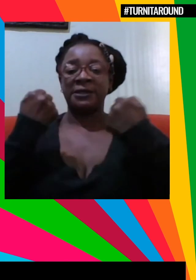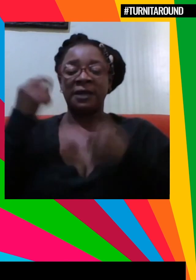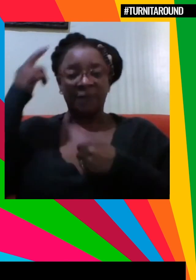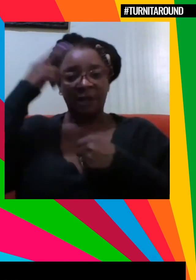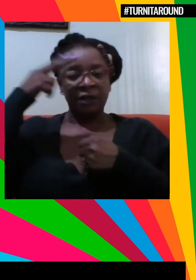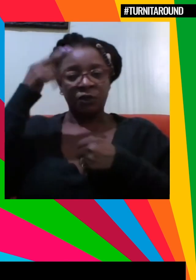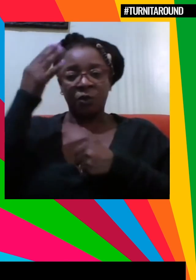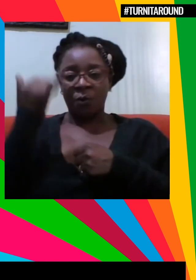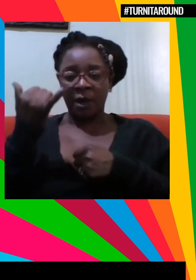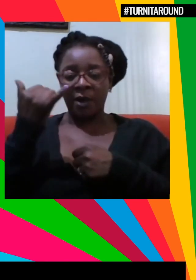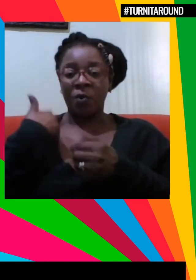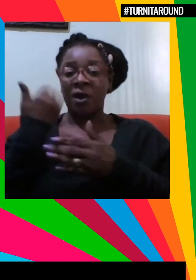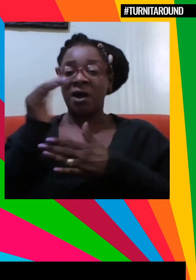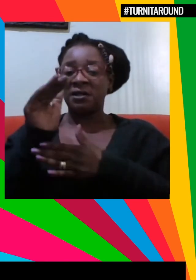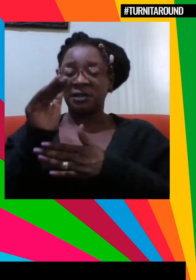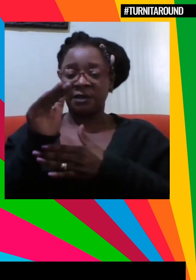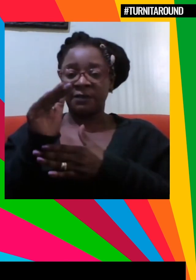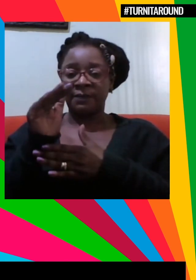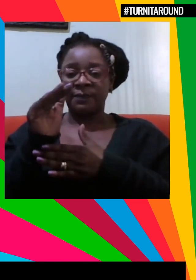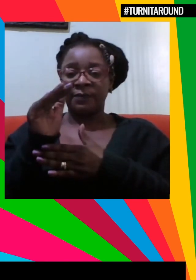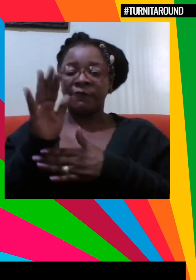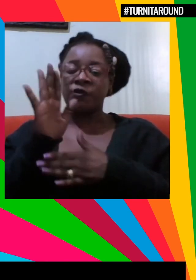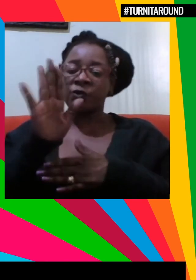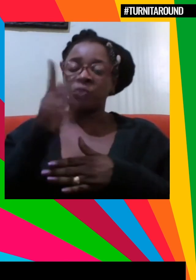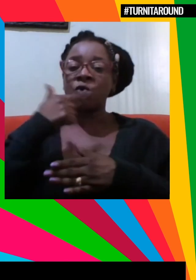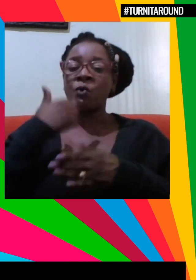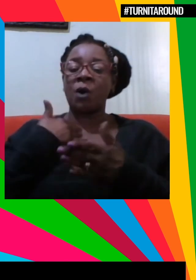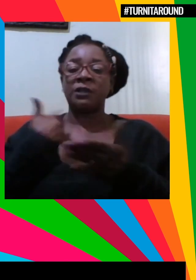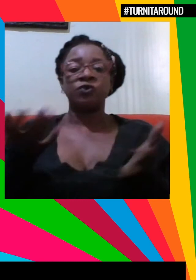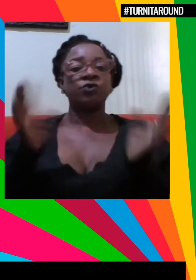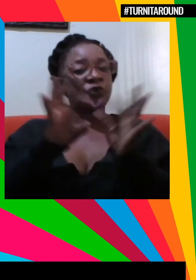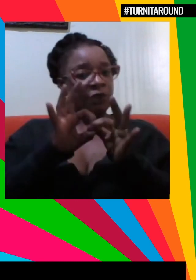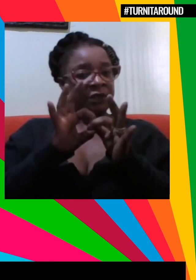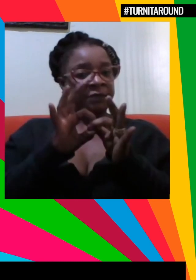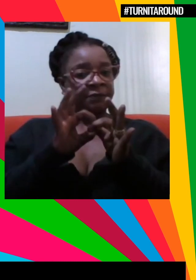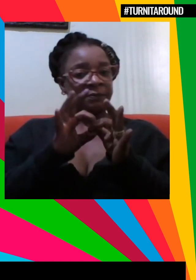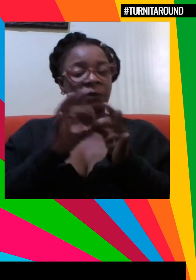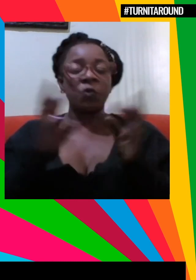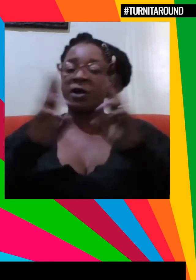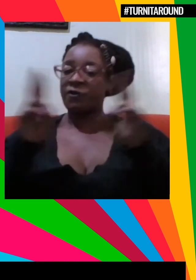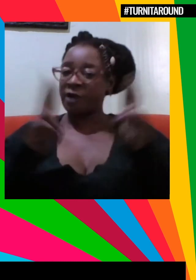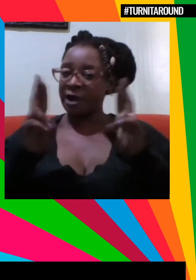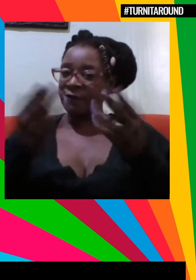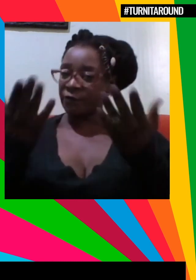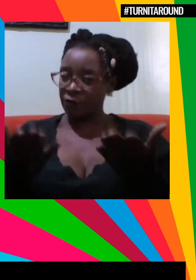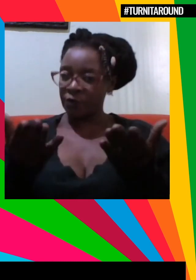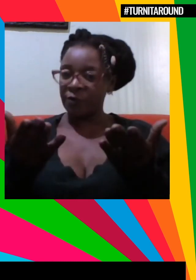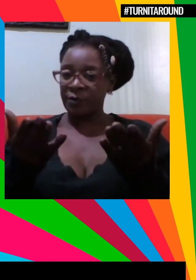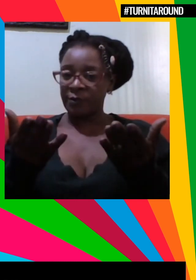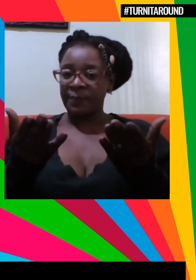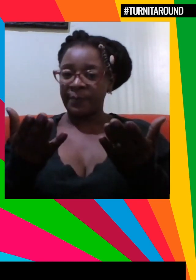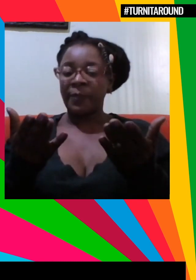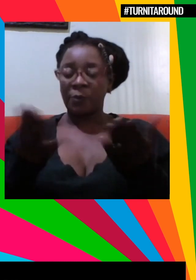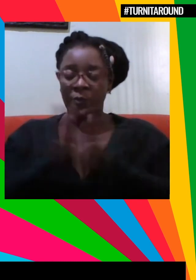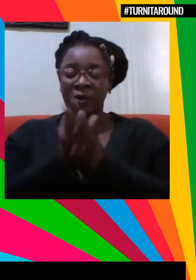for stakeholders. We really want to join. Don't hesitate. We're ready for you, and we need your assistance. We need your